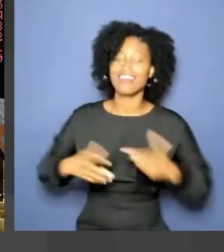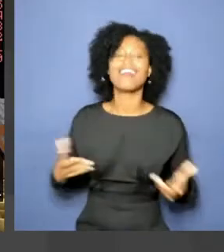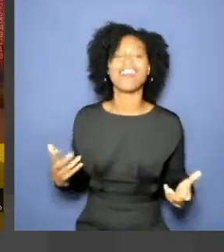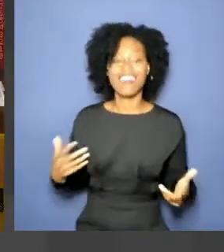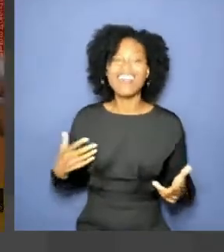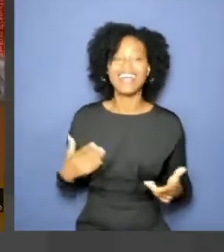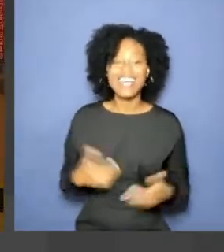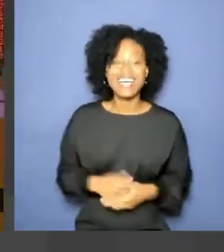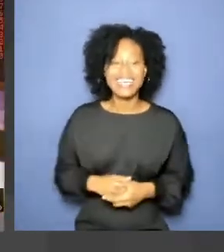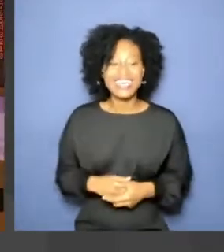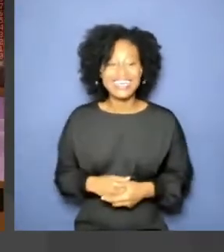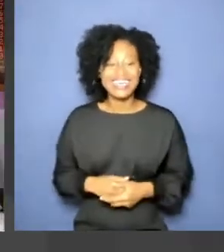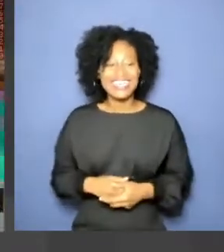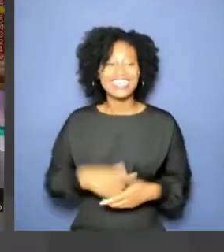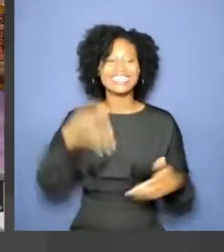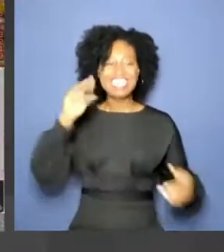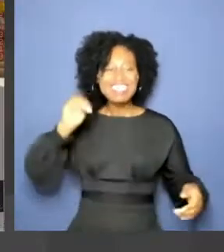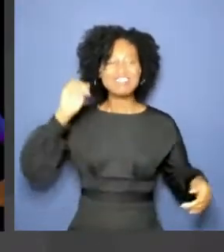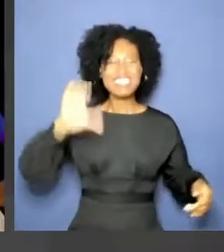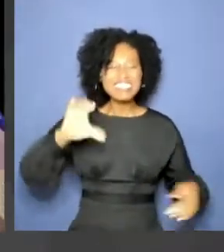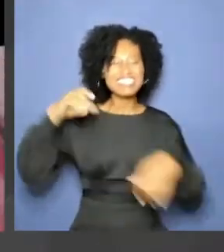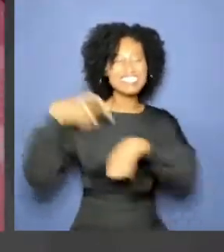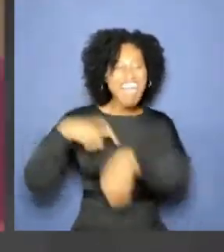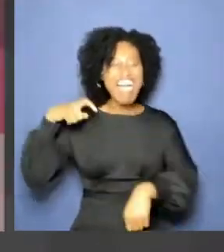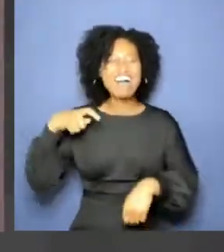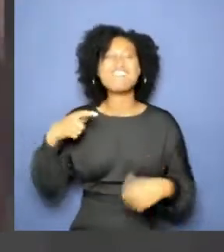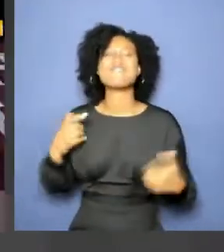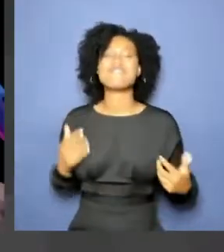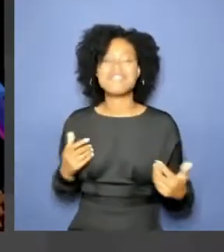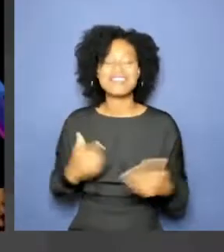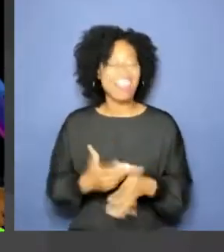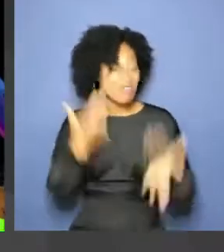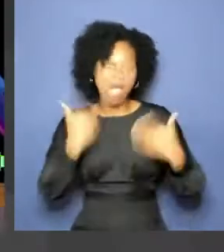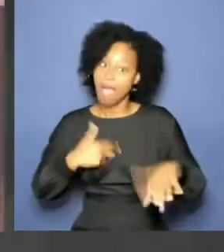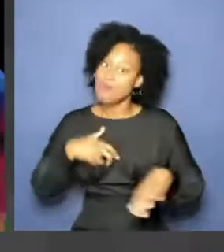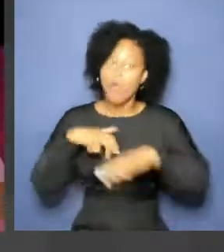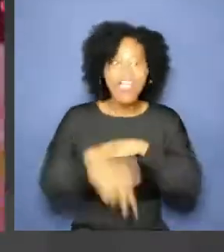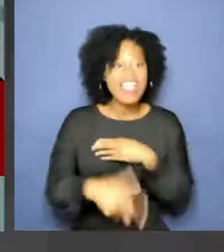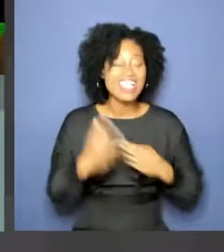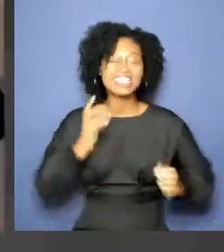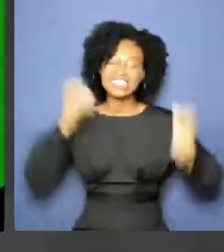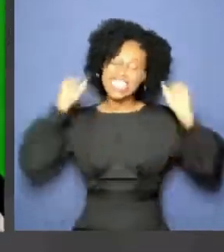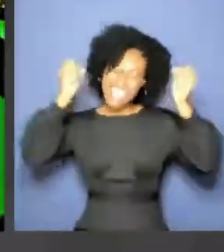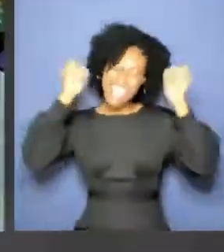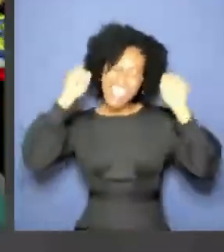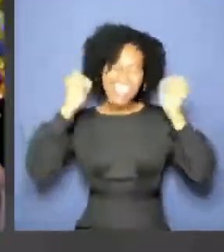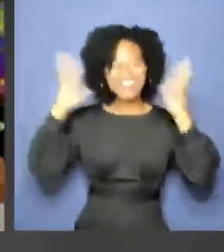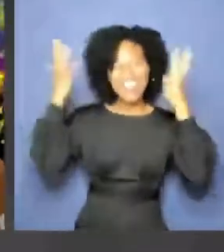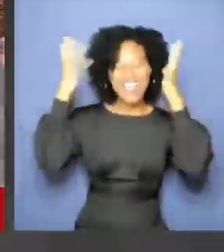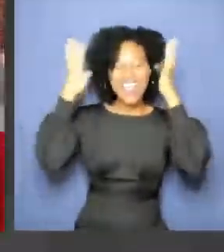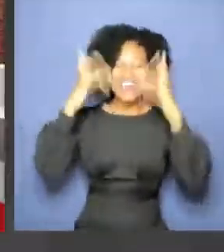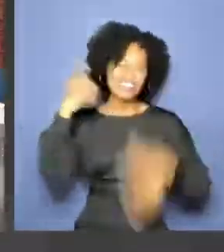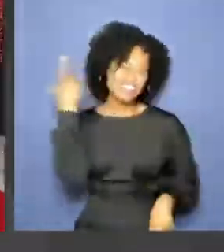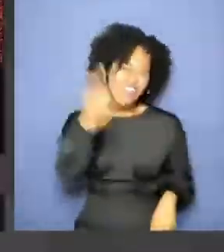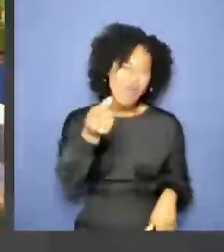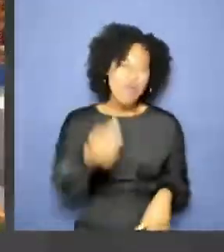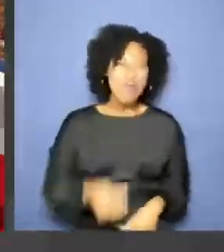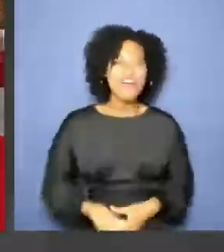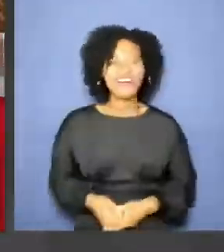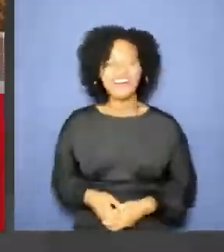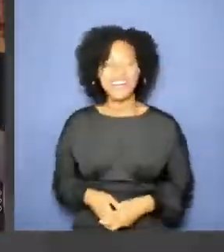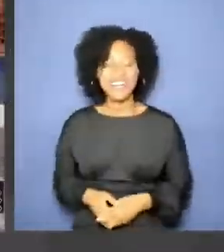MCC time! I'm so ready. I'm going in. Let's get it! Let's go! The